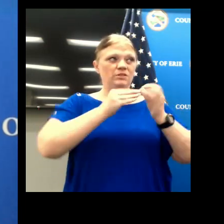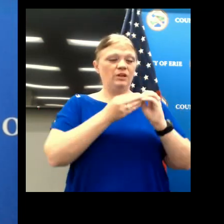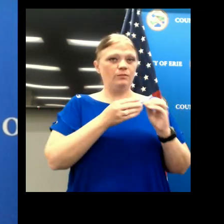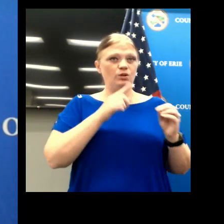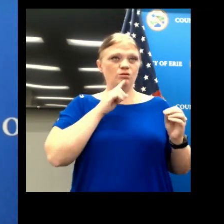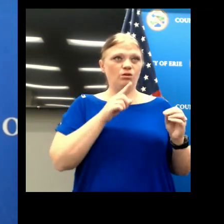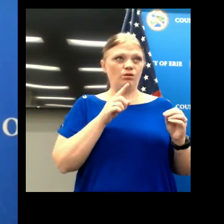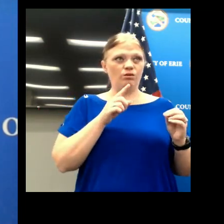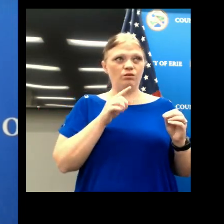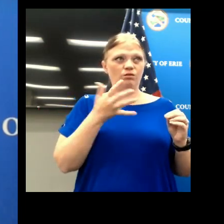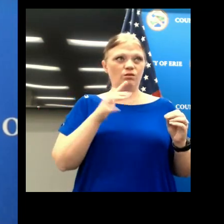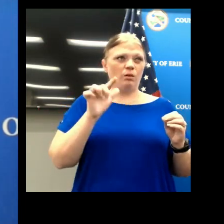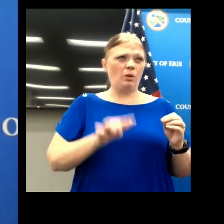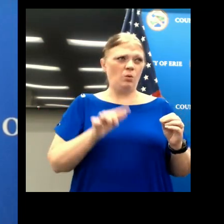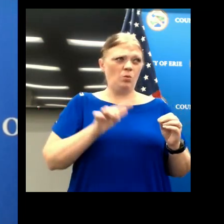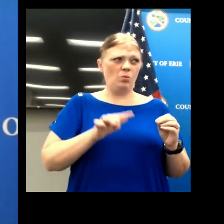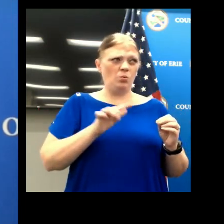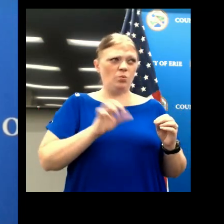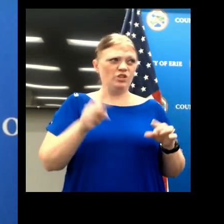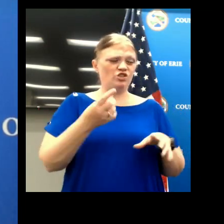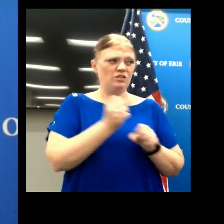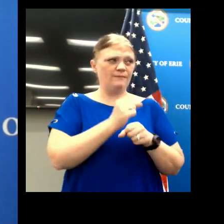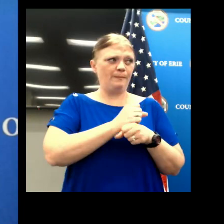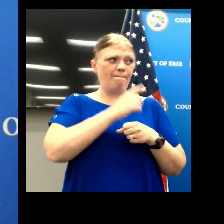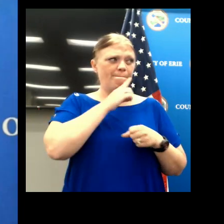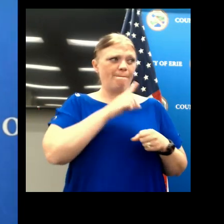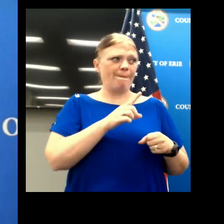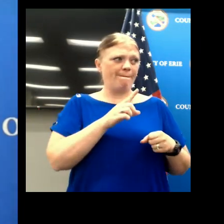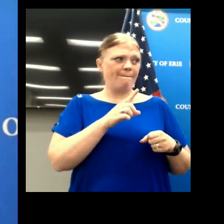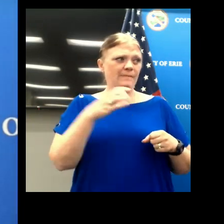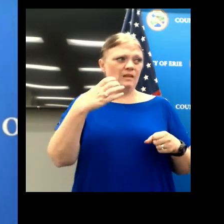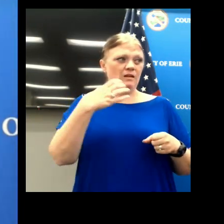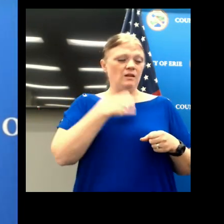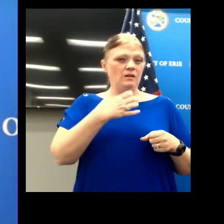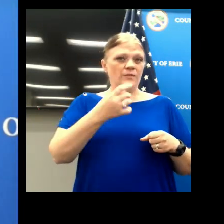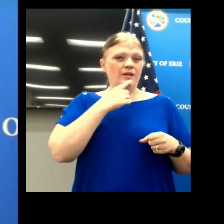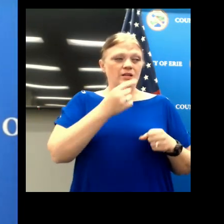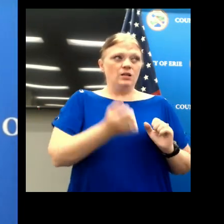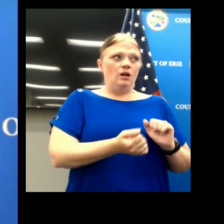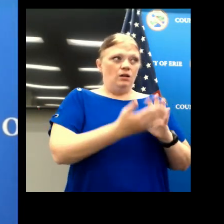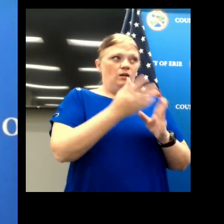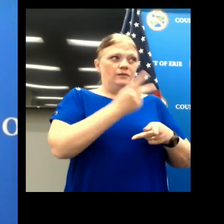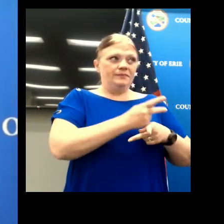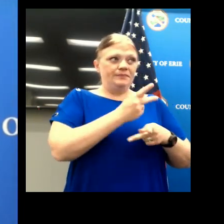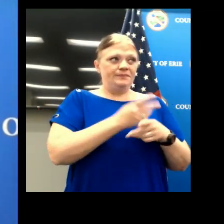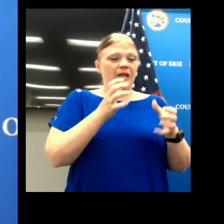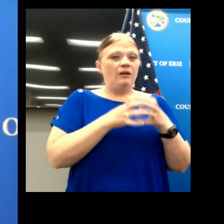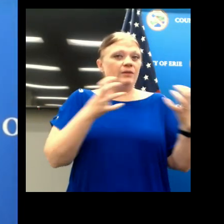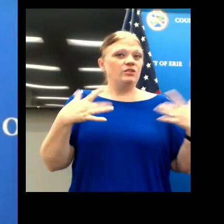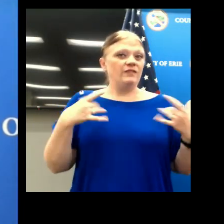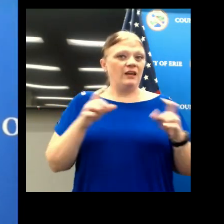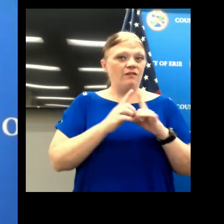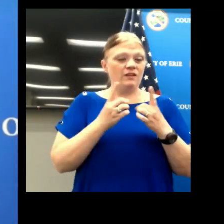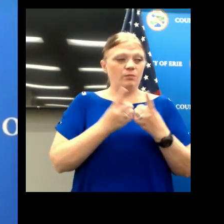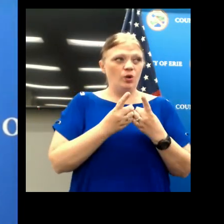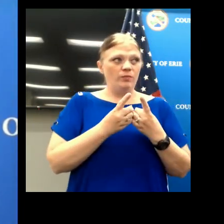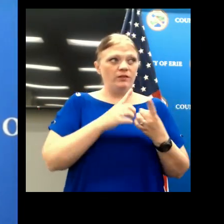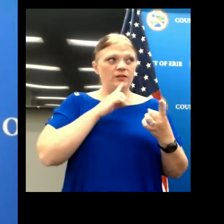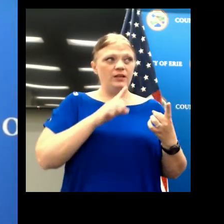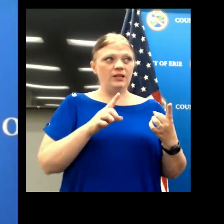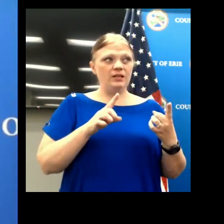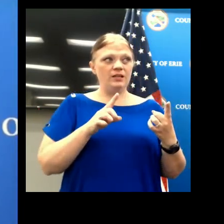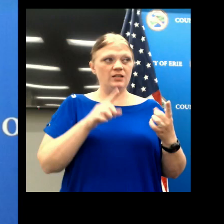of somewhat low, just making sure that those complaints are addressed? And how much of the health department is